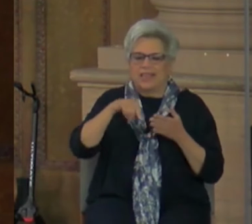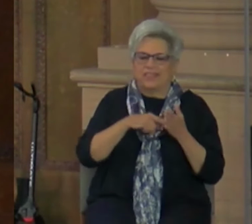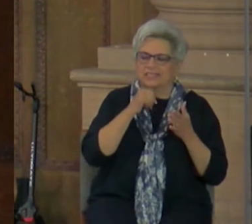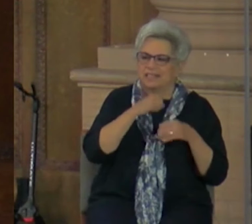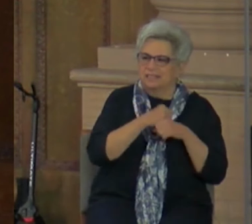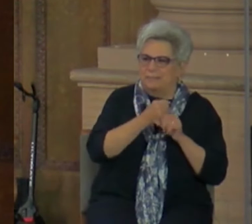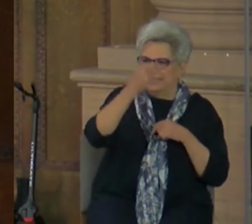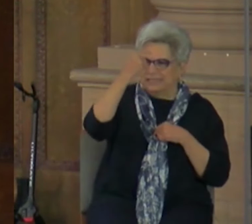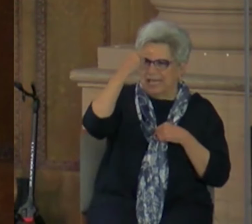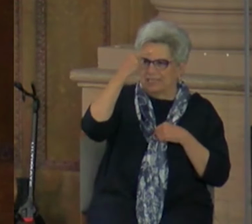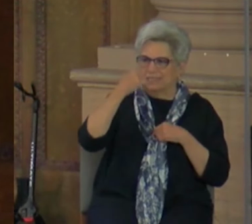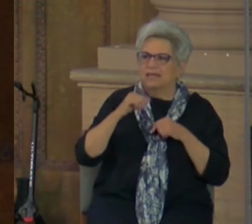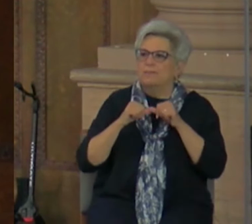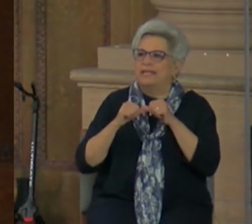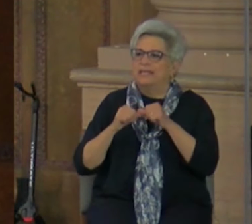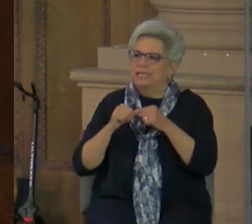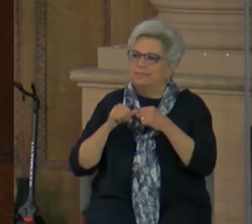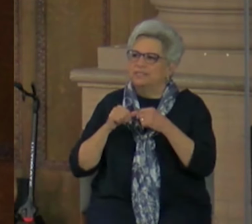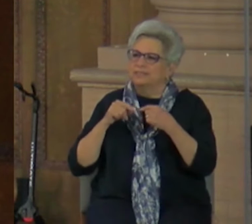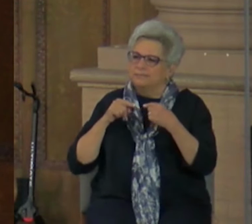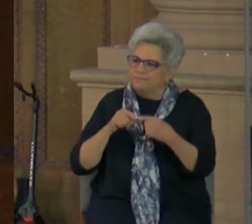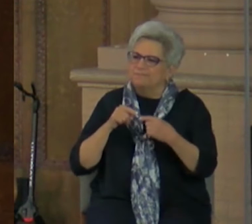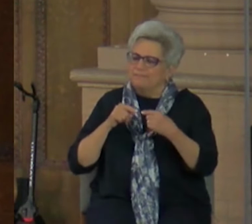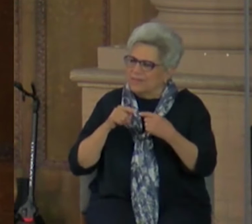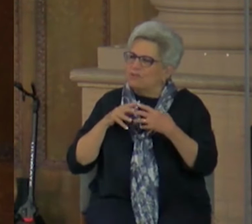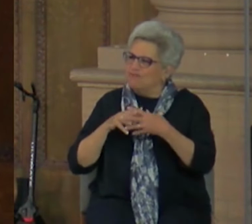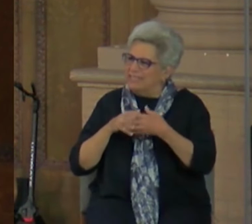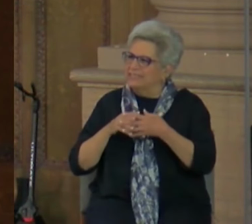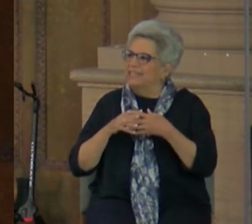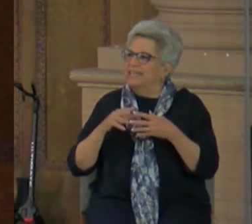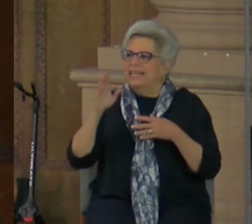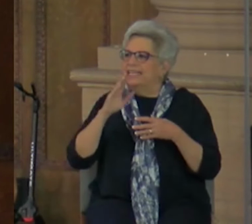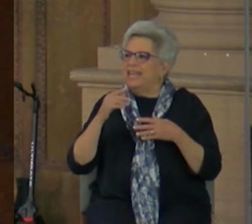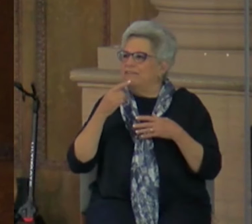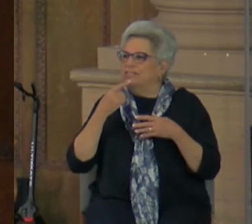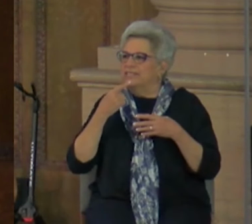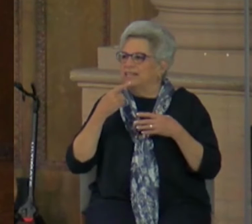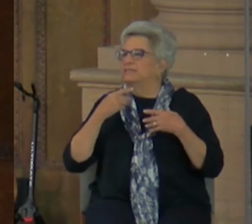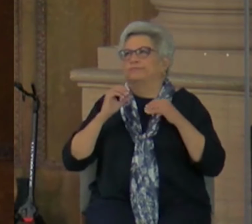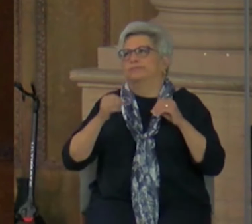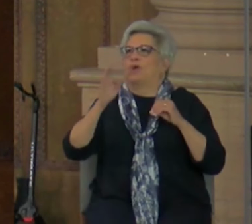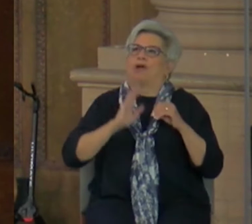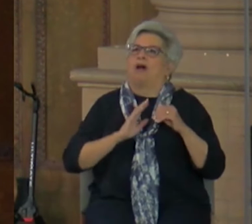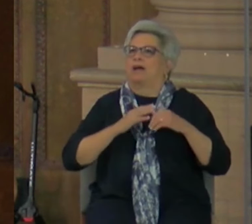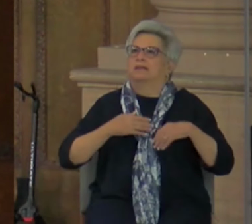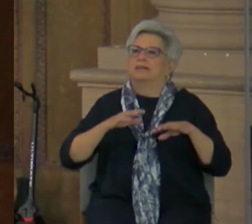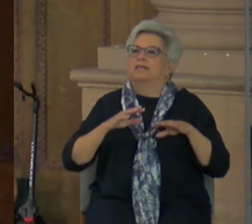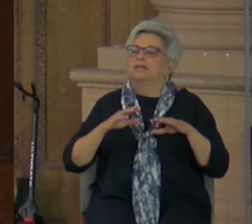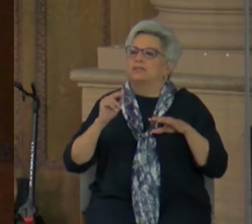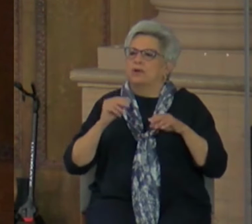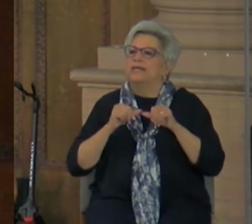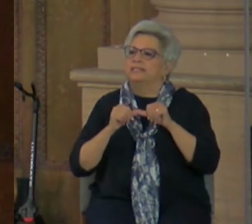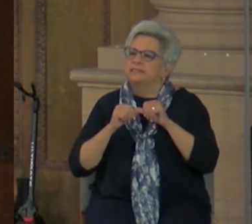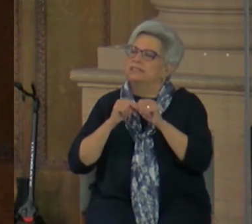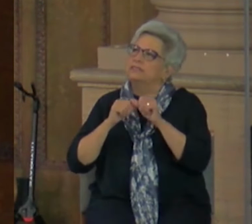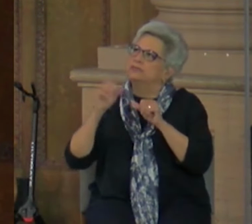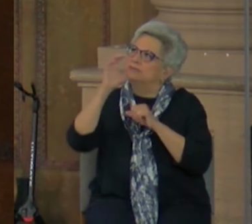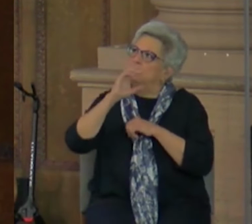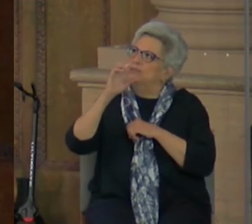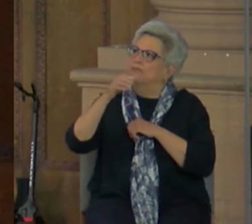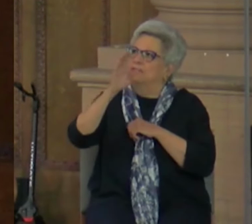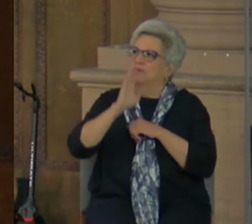keeps wrestling. He never says this world is chaotic and therefore there is no God over the whole thing. He continues to contend for